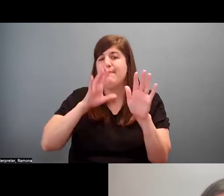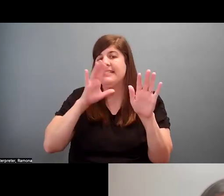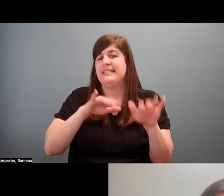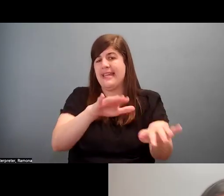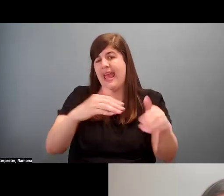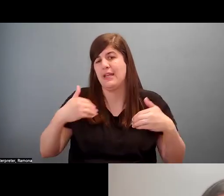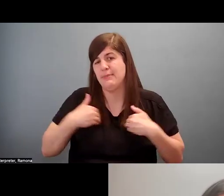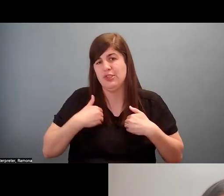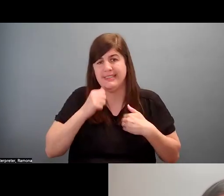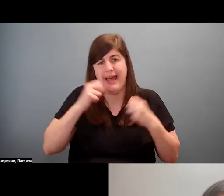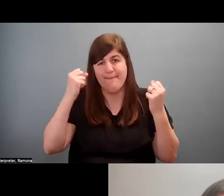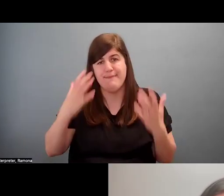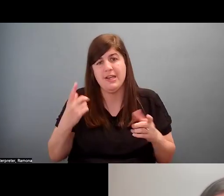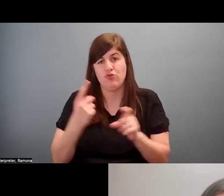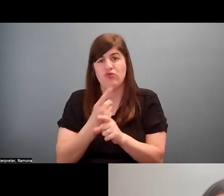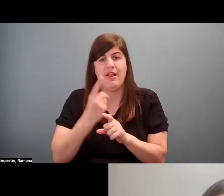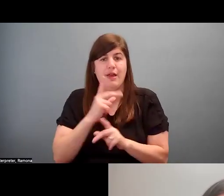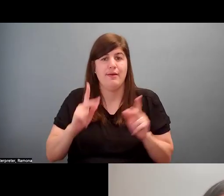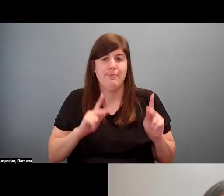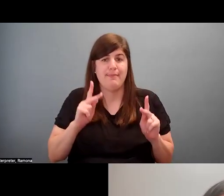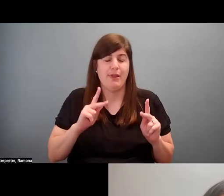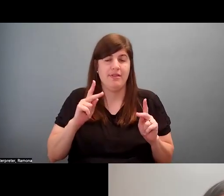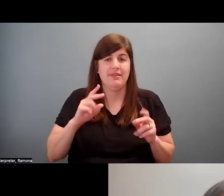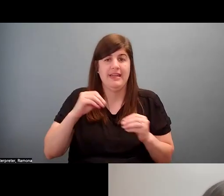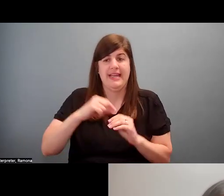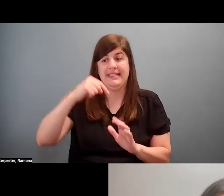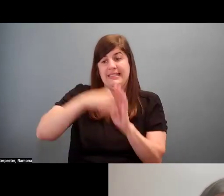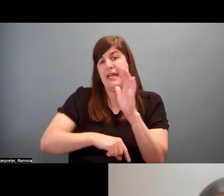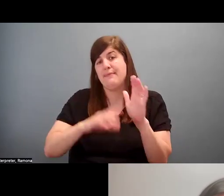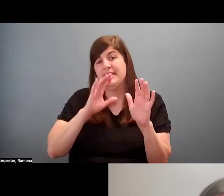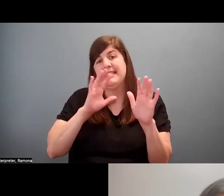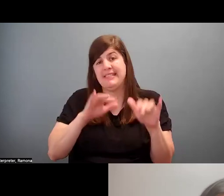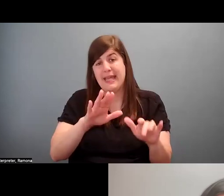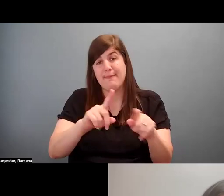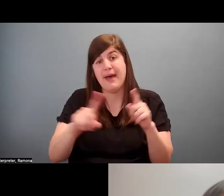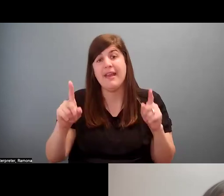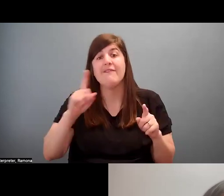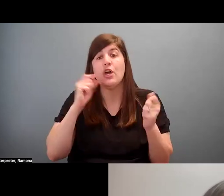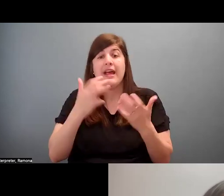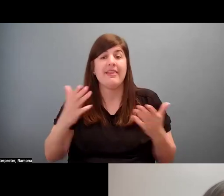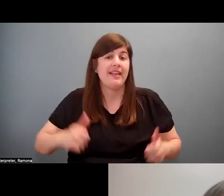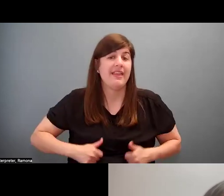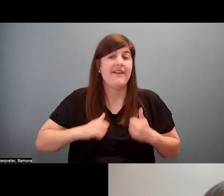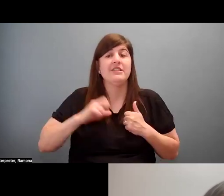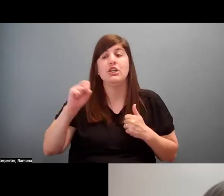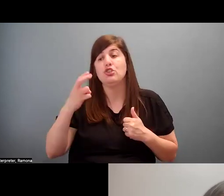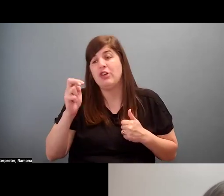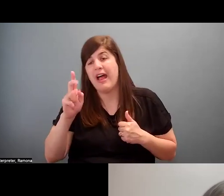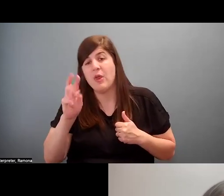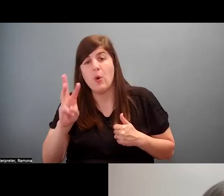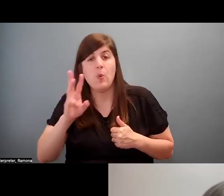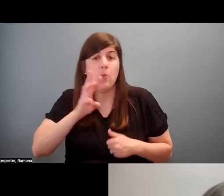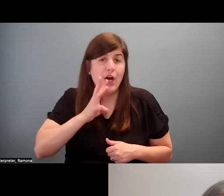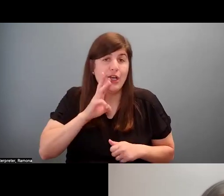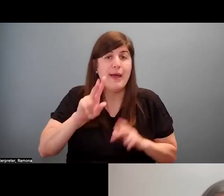like regular people Hmm. in the deep sea, but otherwise for anything that lives in any kind of shallow water where people are